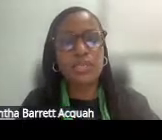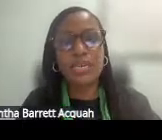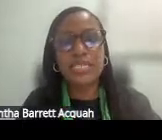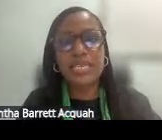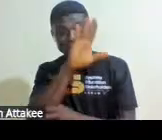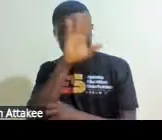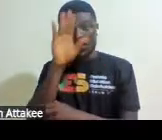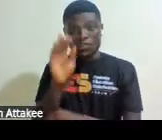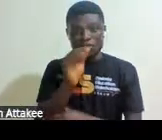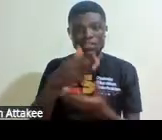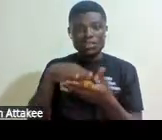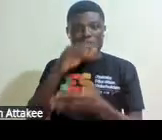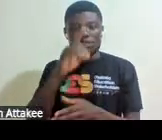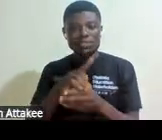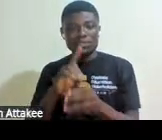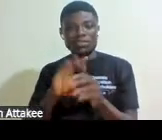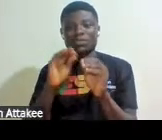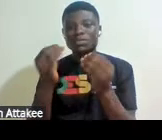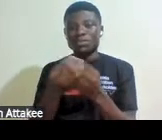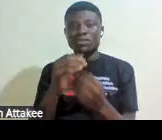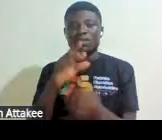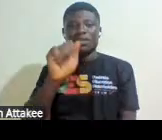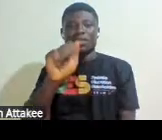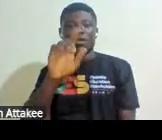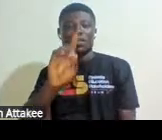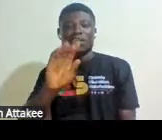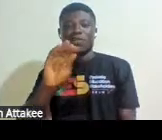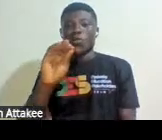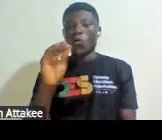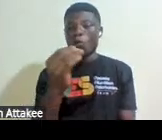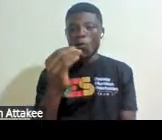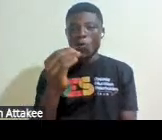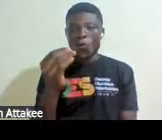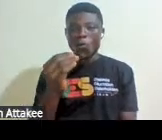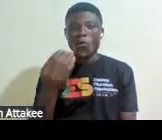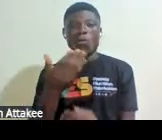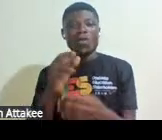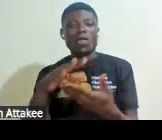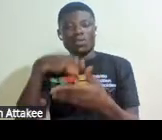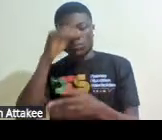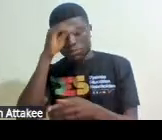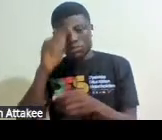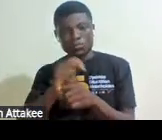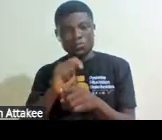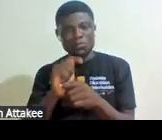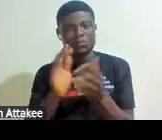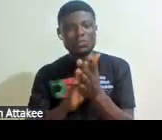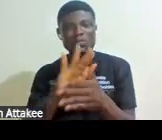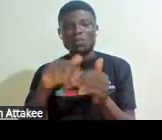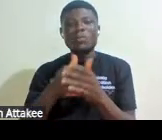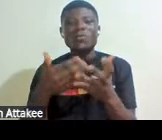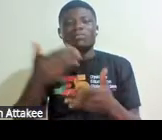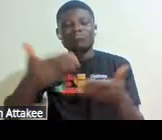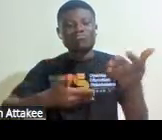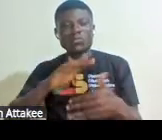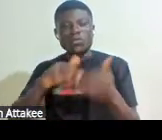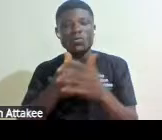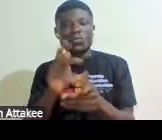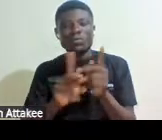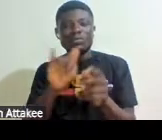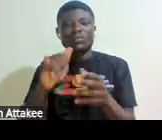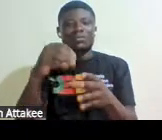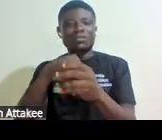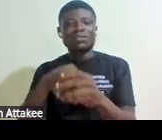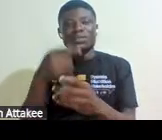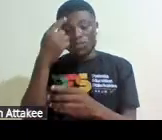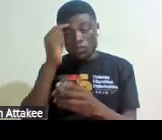Dyslexia Organisation Online Academy. So I'd like to welcome all the participants for this flagship training of the